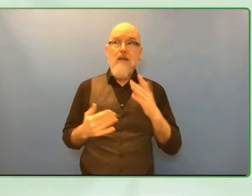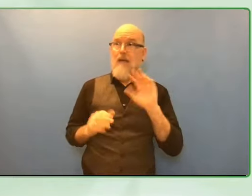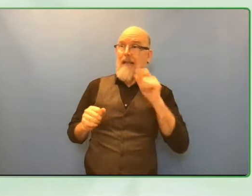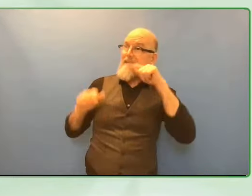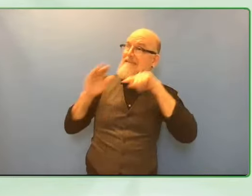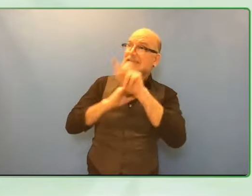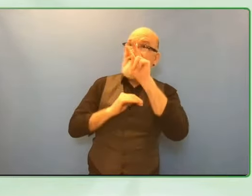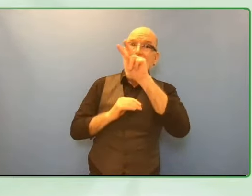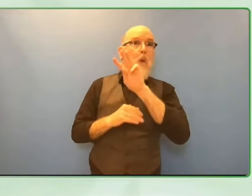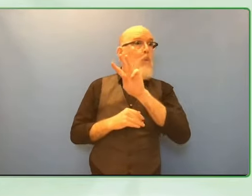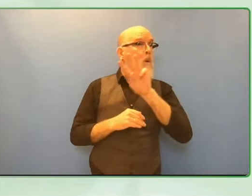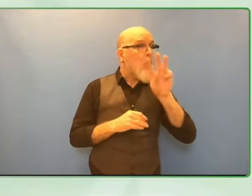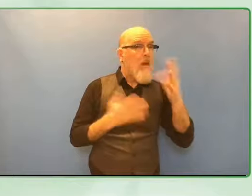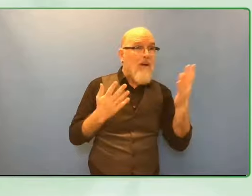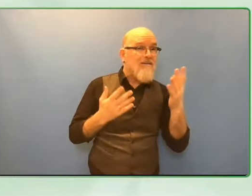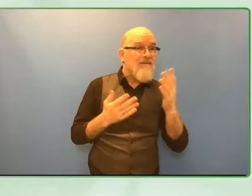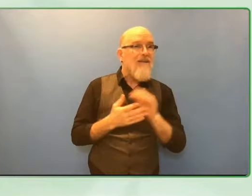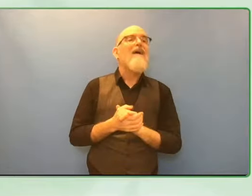www.etc.at?